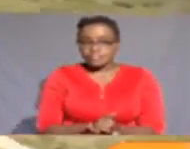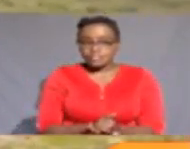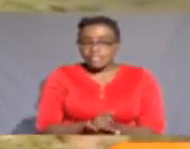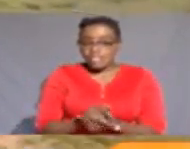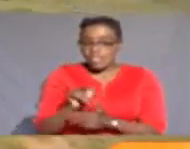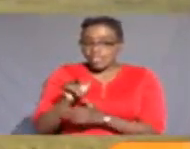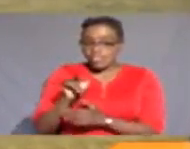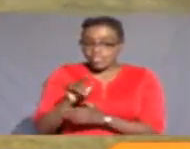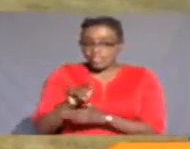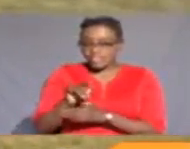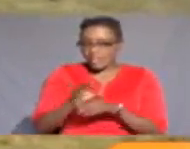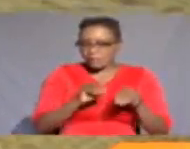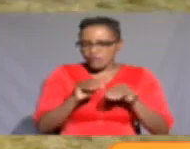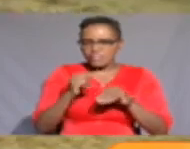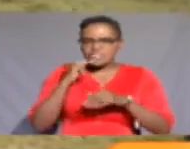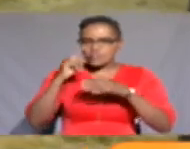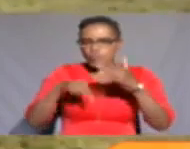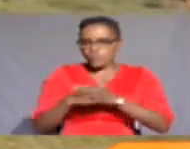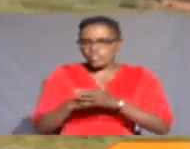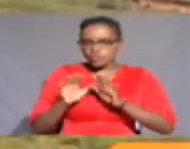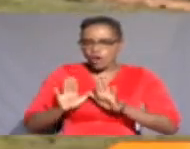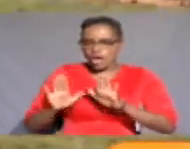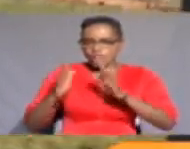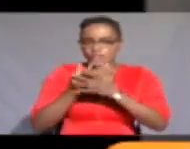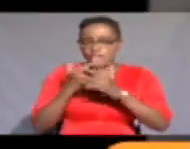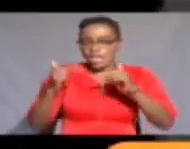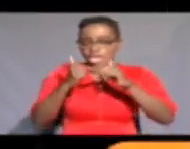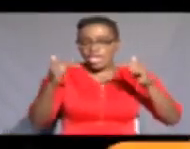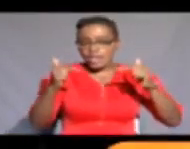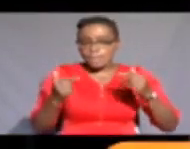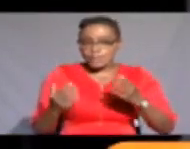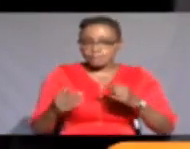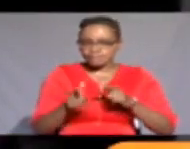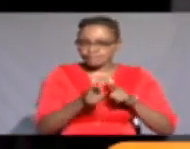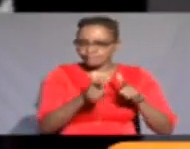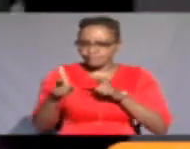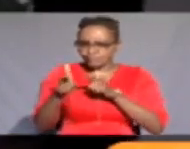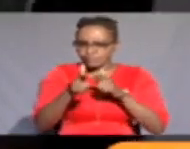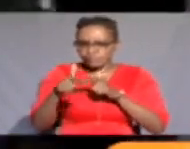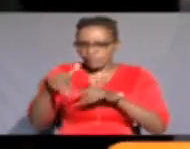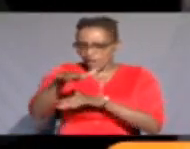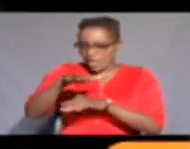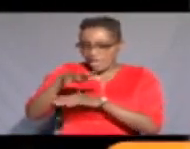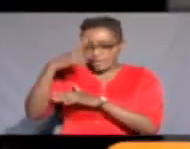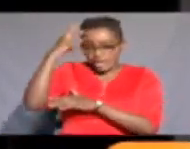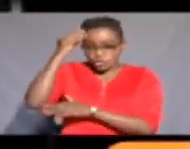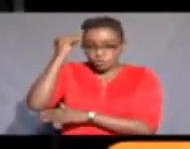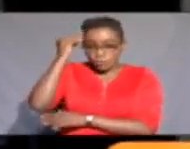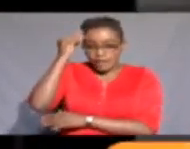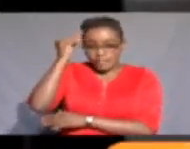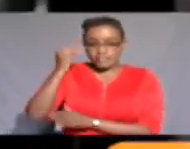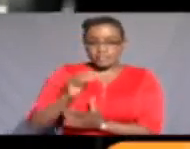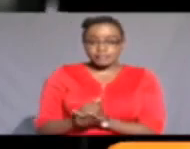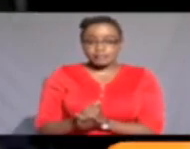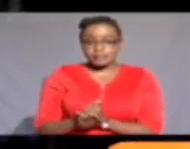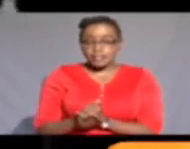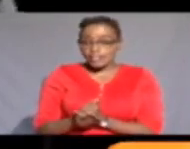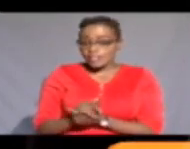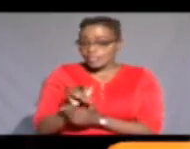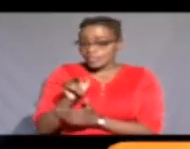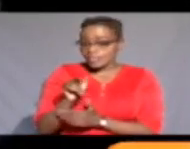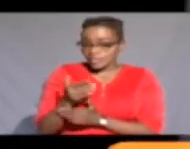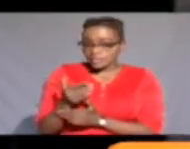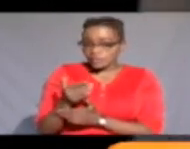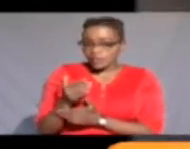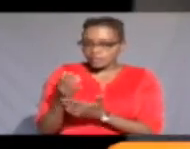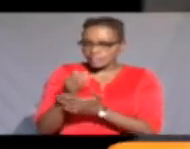This move, forces say, is meant to avoid enemy attack in the war-torn Horn of Africa nation. This is Sector